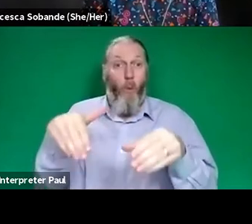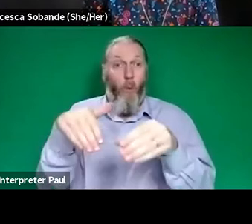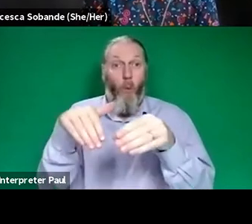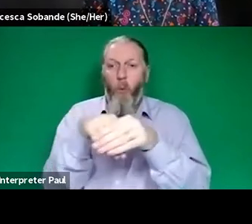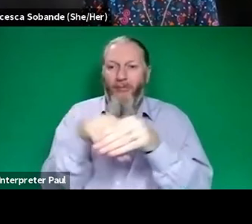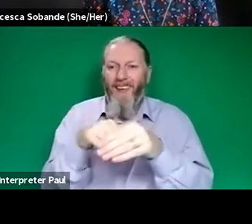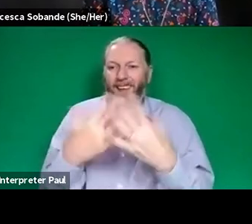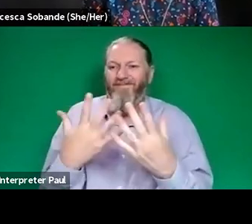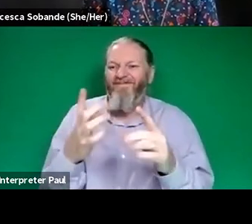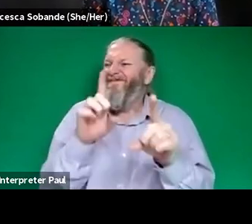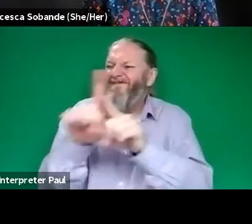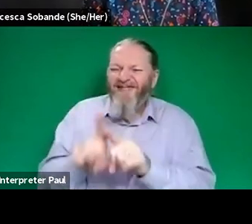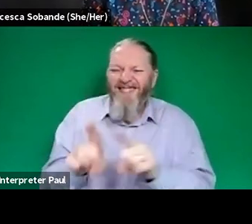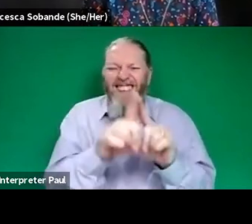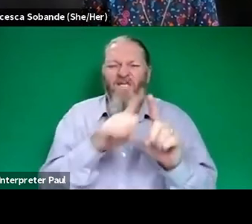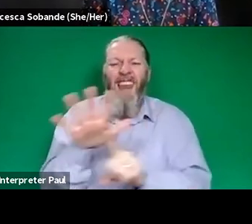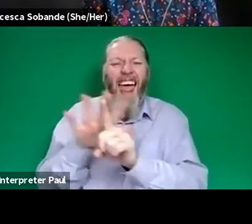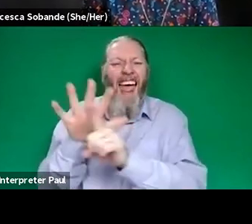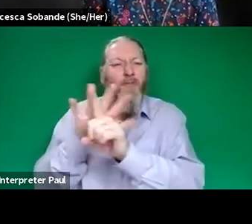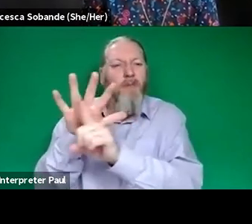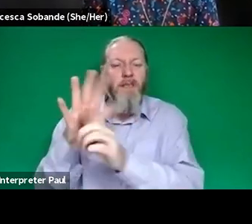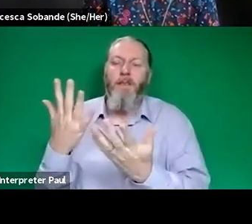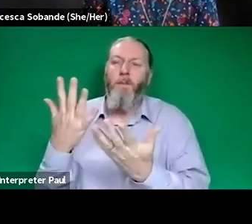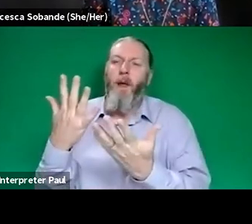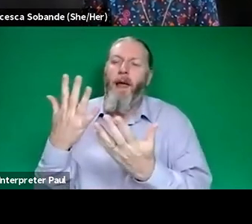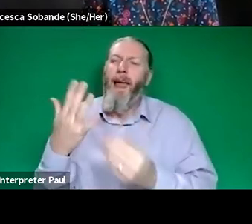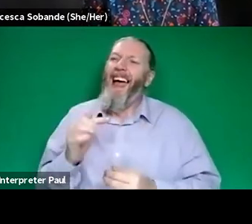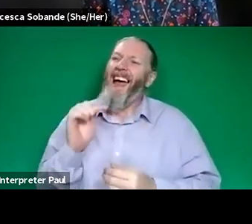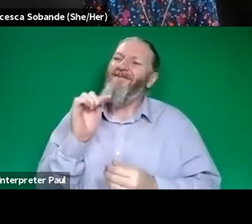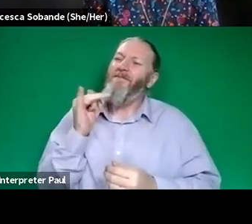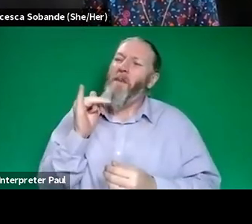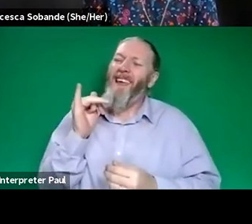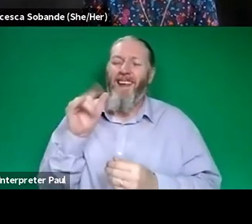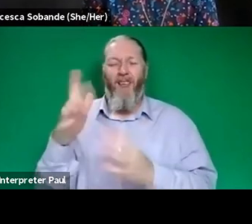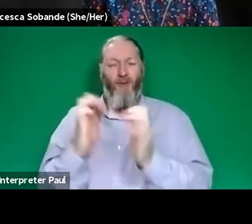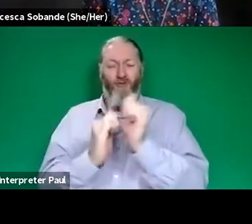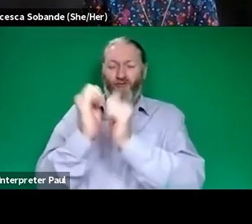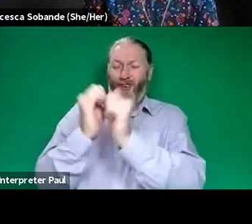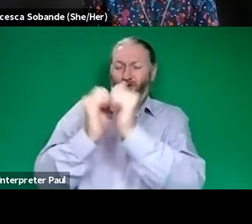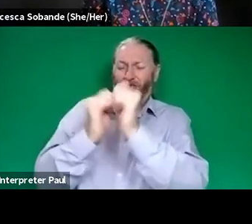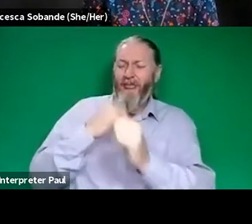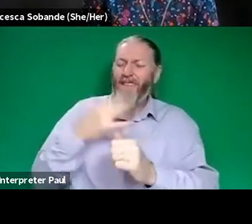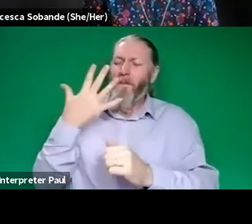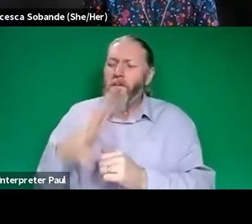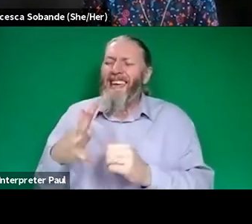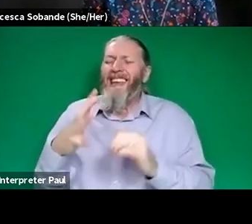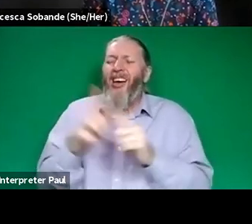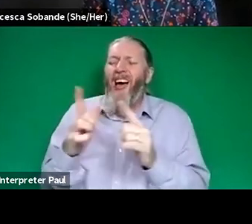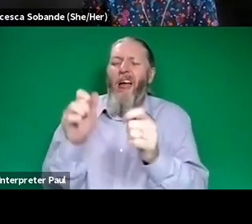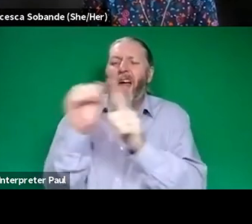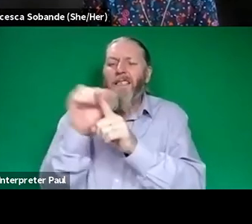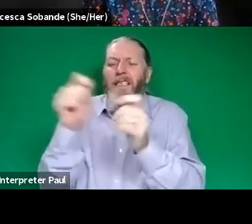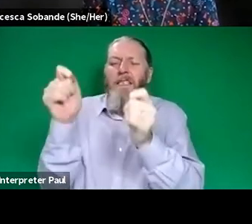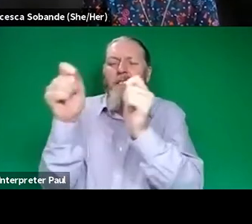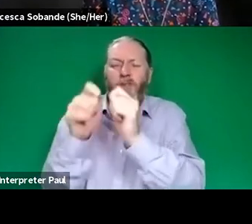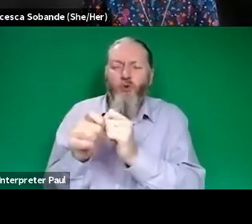commodity, and their existence within the framework of commodity has done something very crude to how we think about politics and how we think about relational politics. Because we can talk about relational